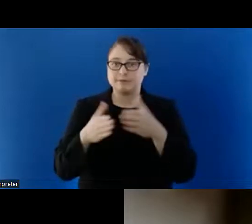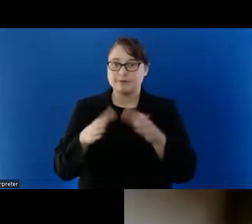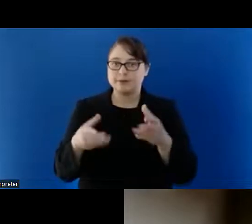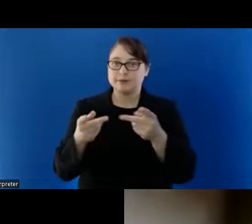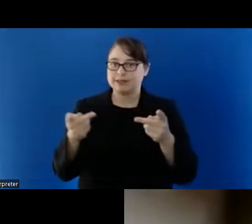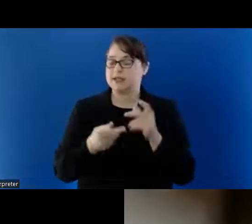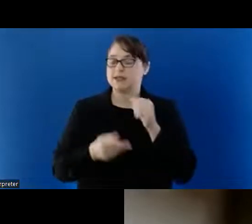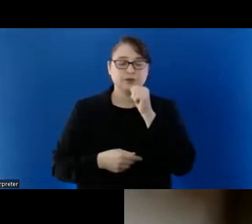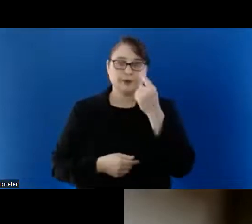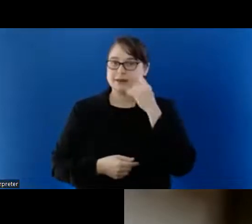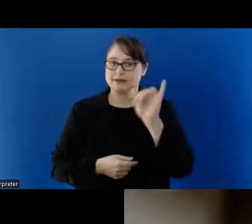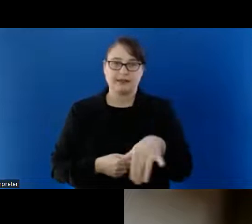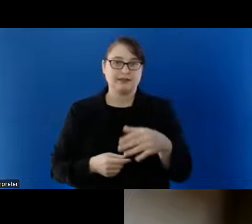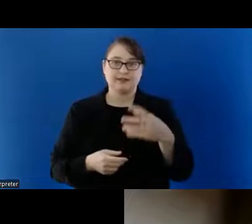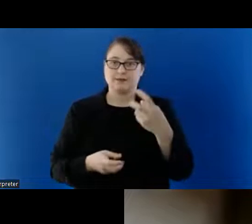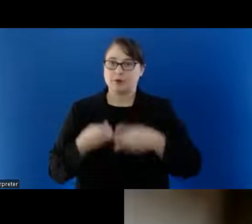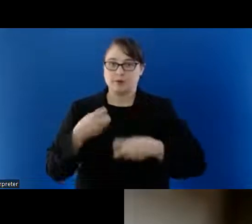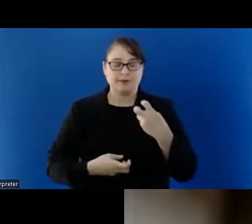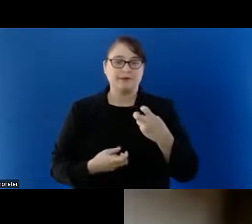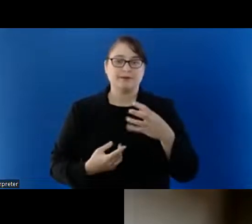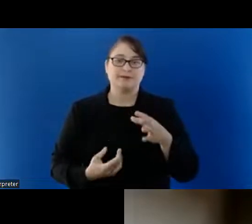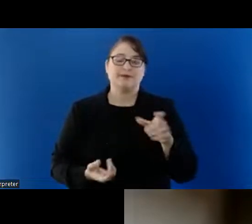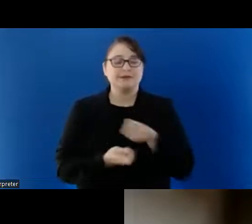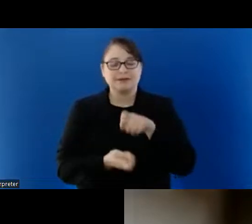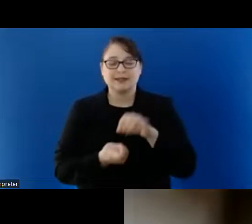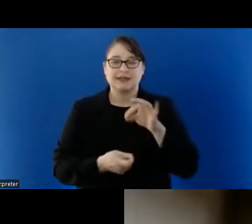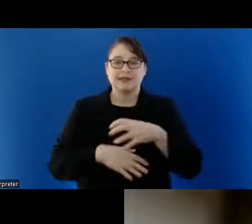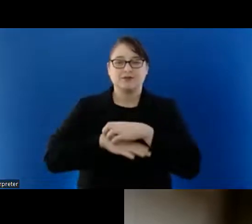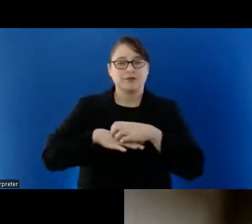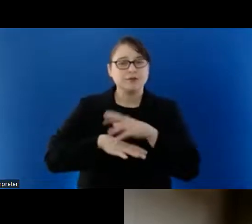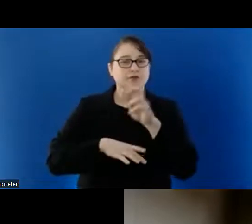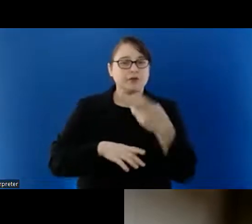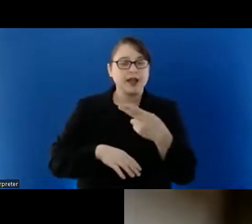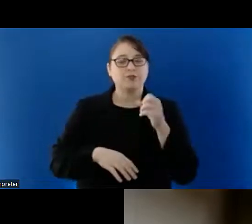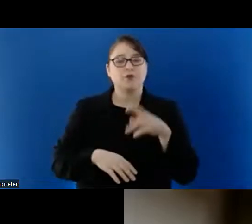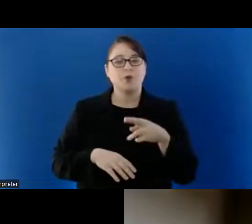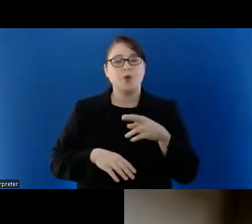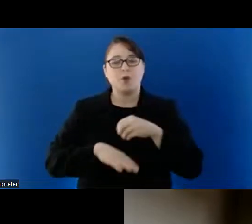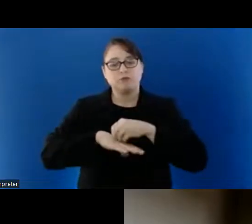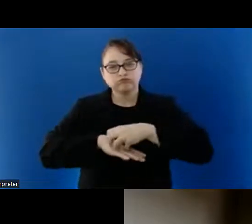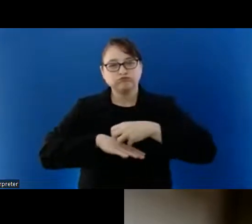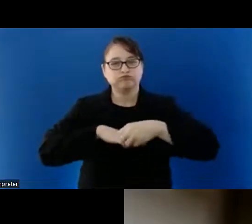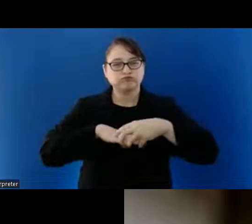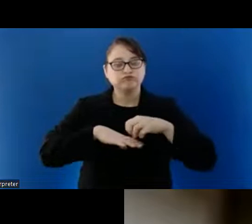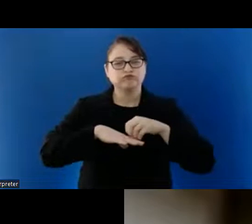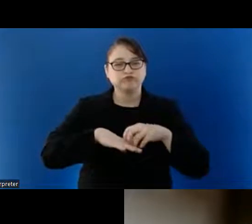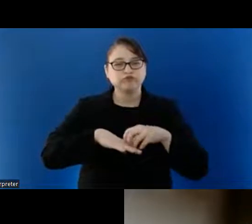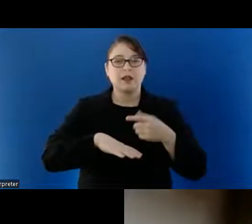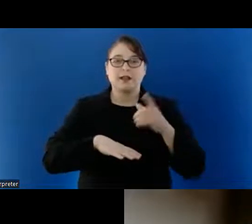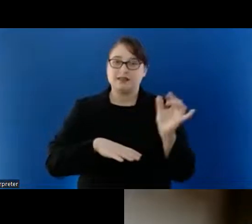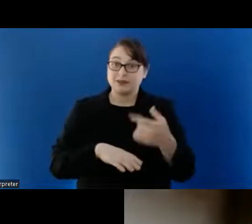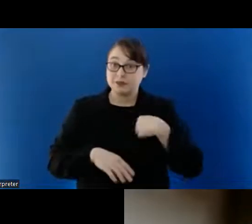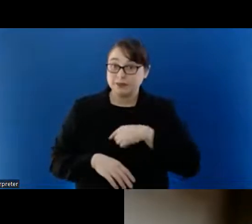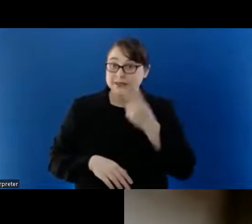that's an issue, especially if the rashes or the lesions or the sores, like we're seeing in most of these cases, are covered